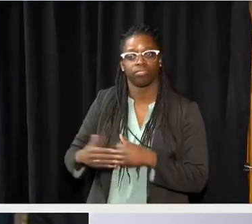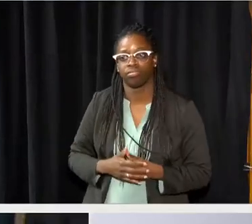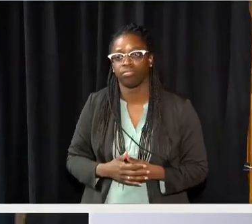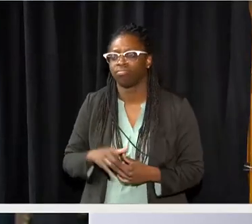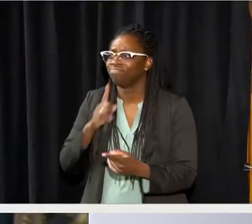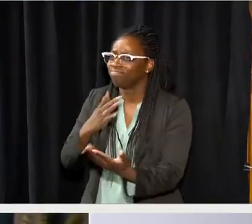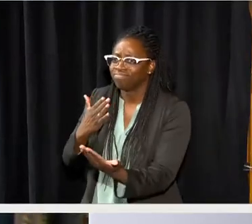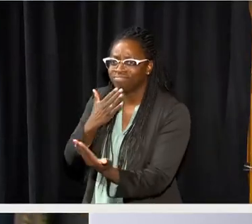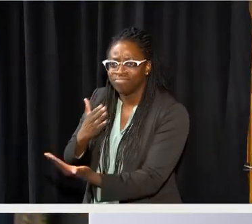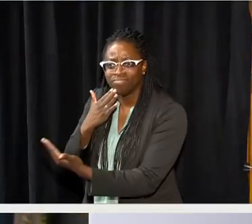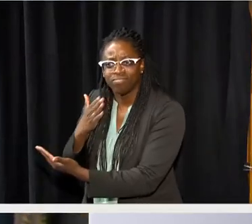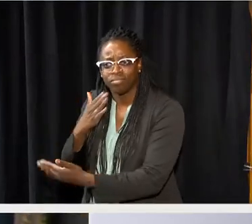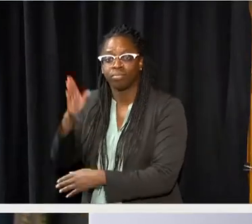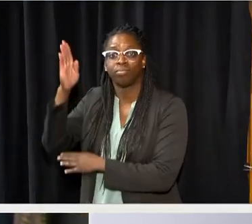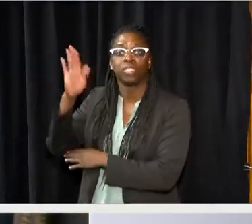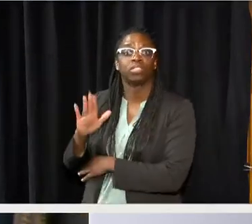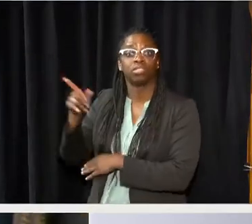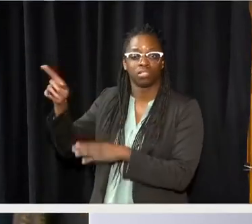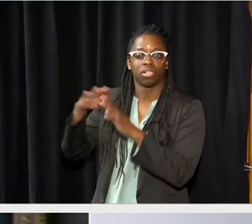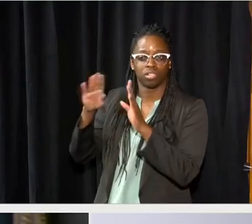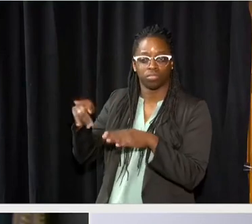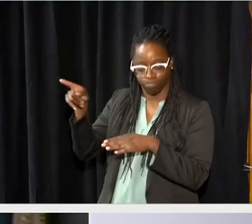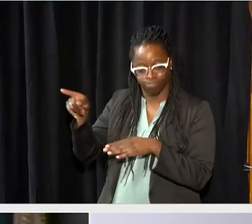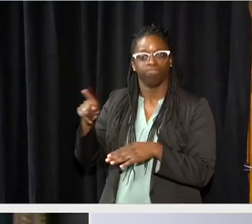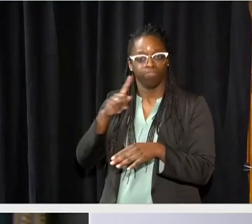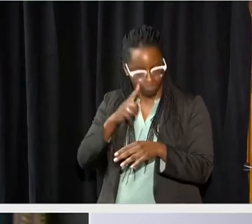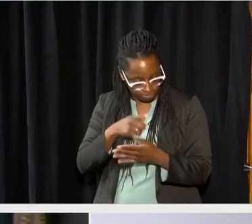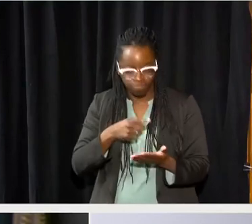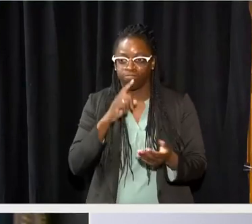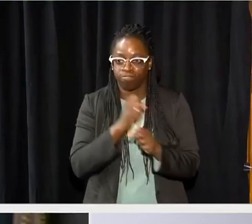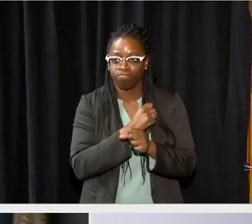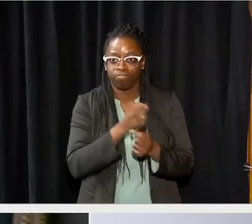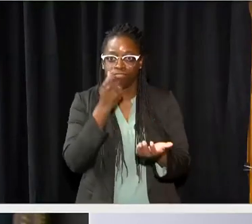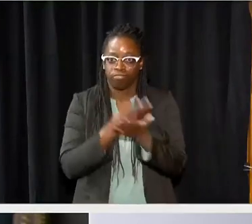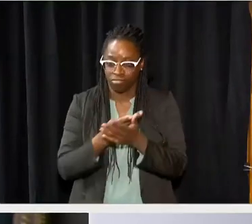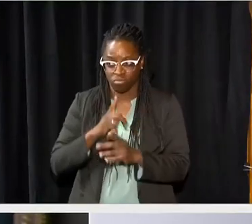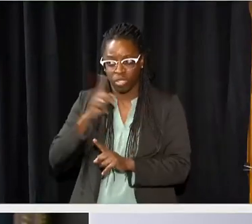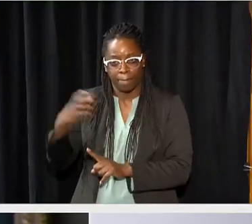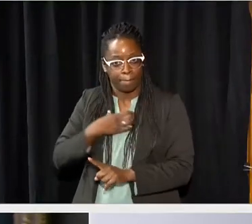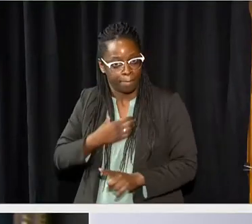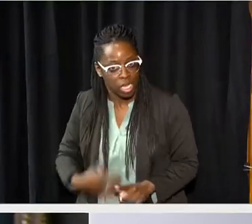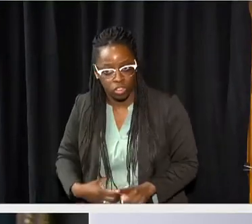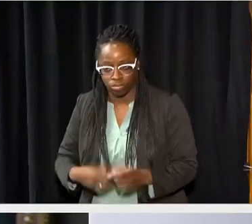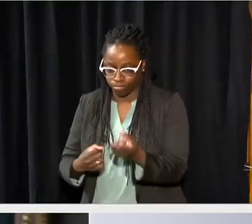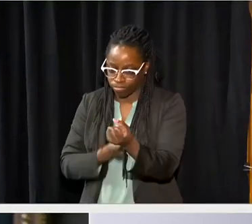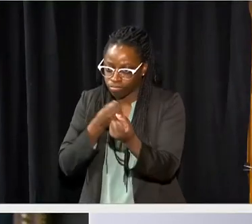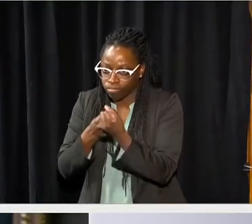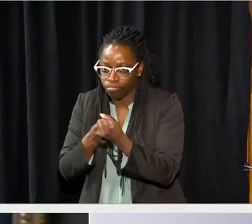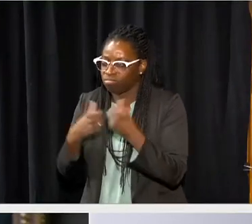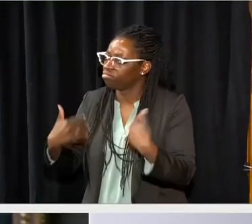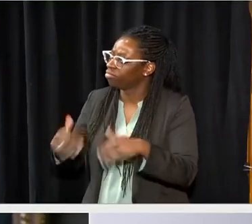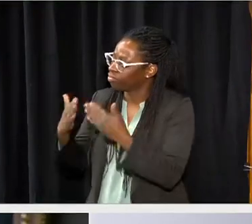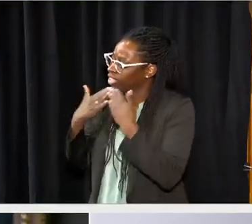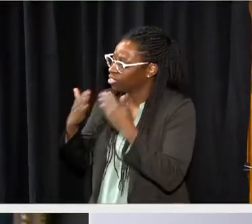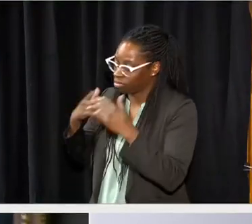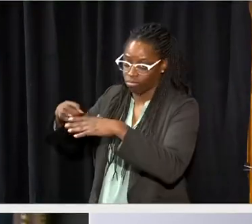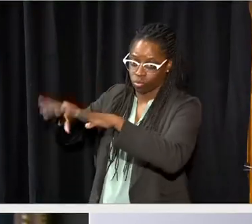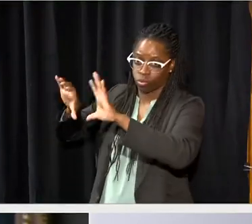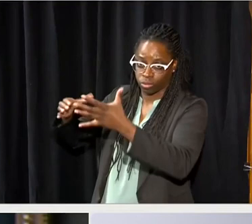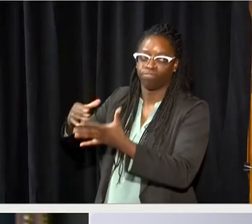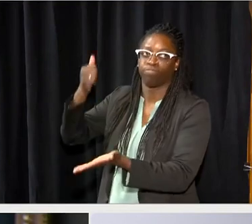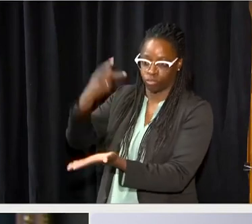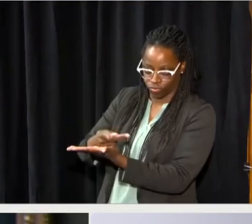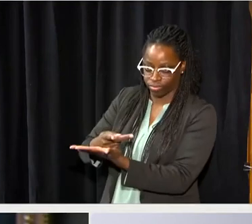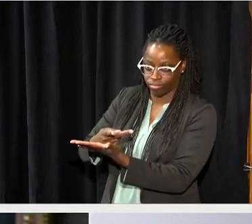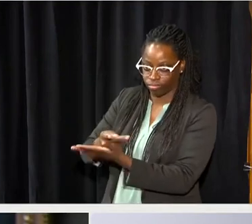I'm grateful to the speaker for his leadership and his passion on this issue. We were together.